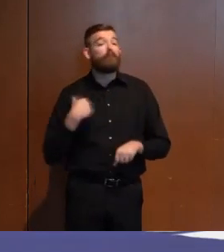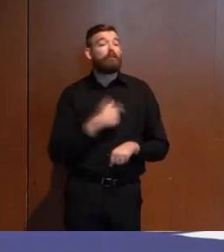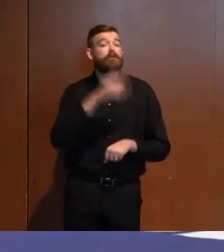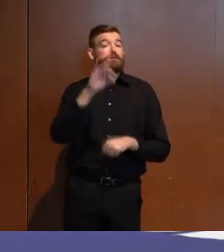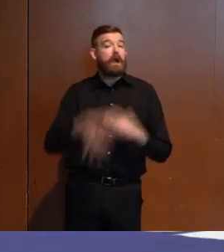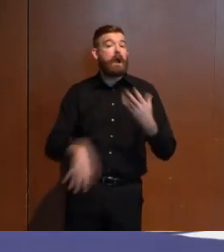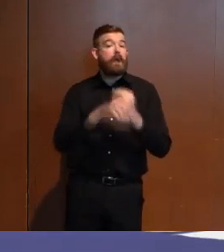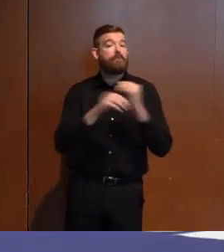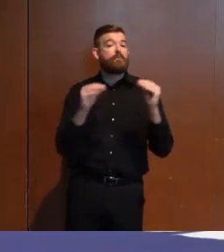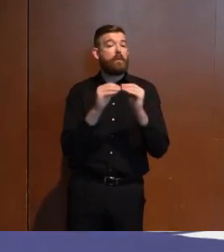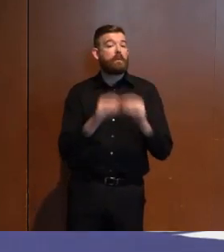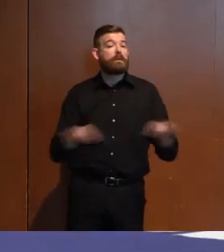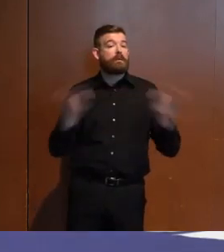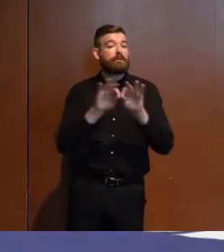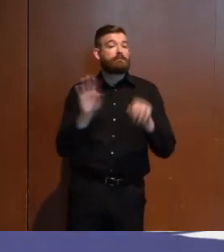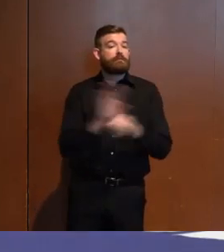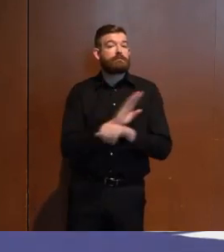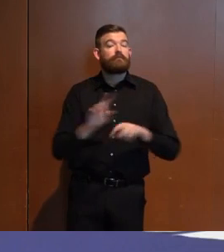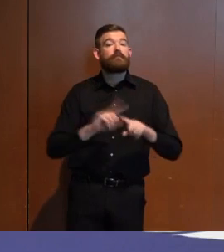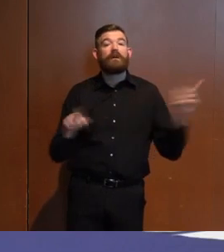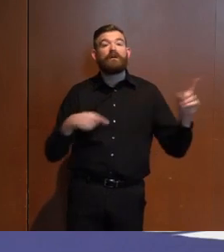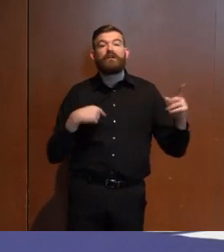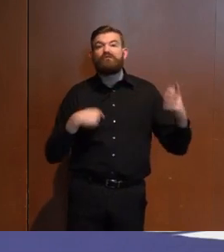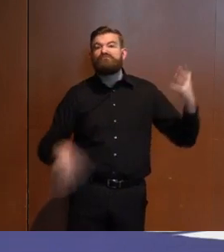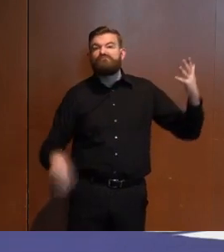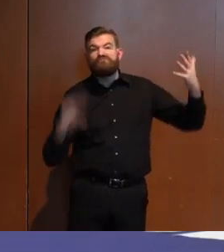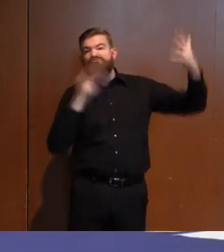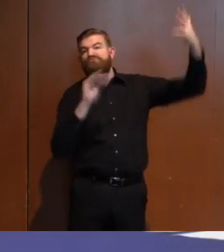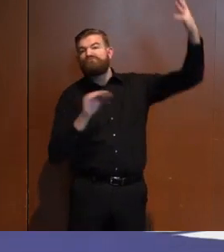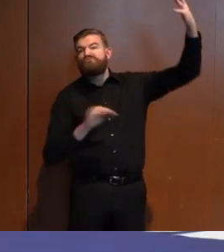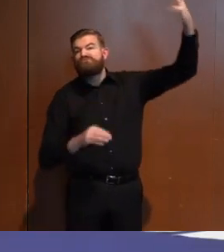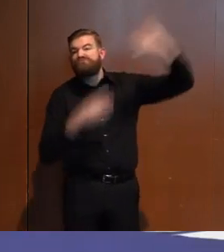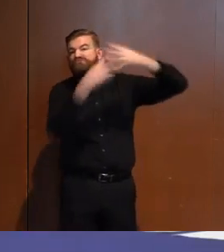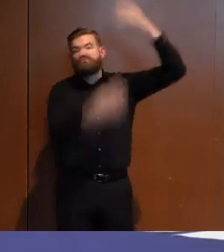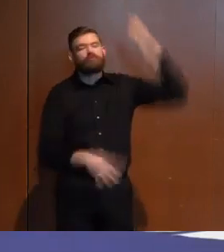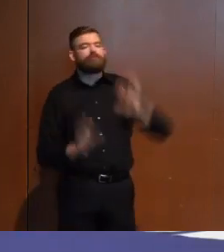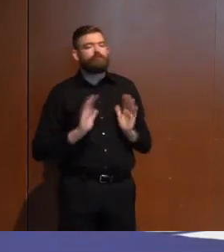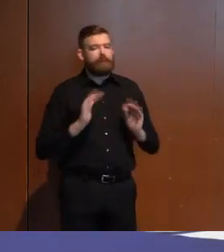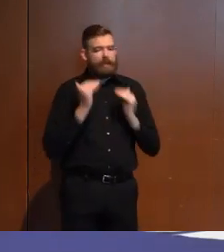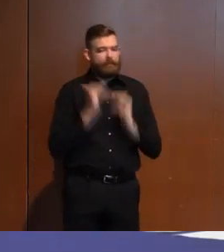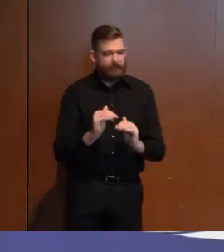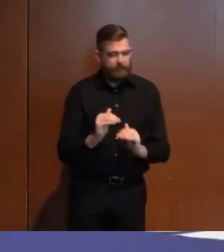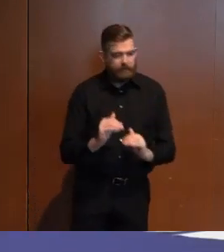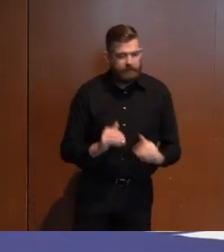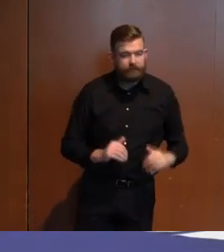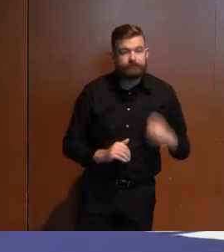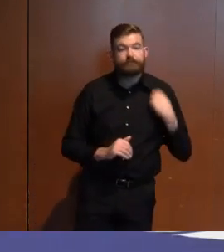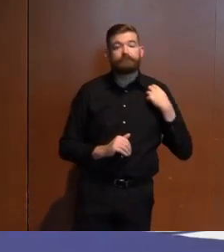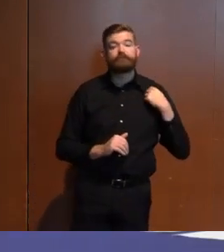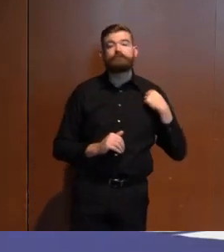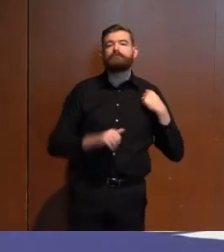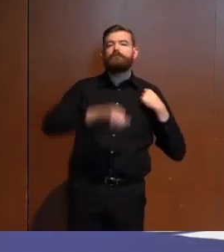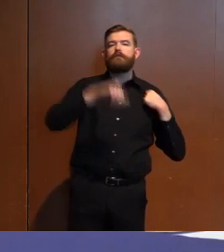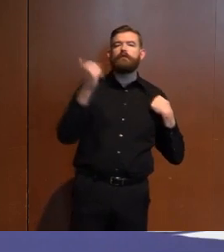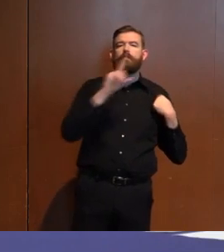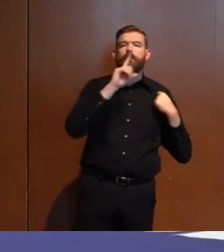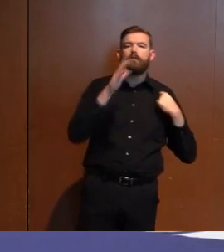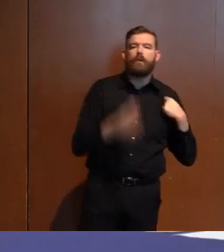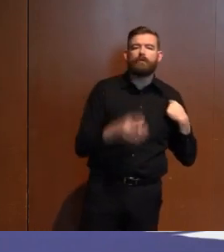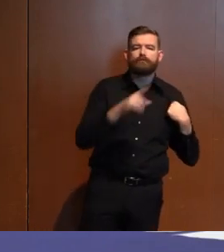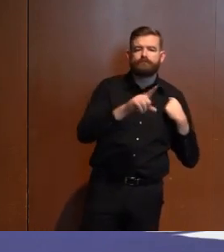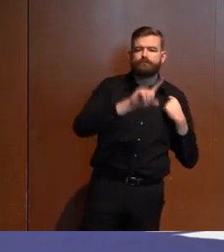you. Sir. Hola, Governor. Alejandro again. Nice to see you. Good to see you as well. Due to your executive actions to close down gun